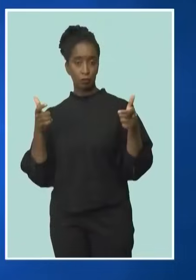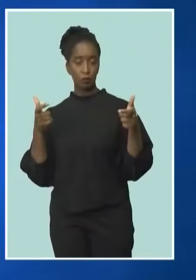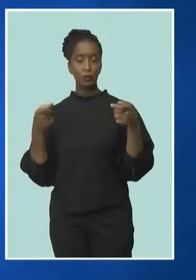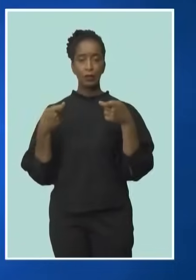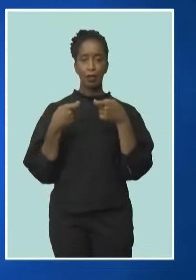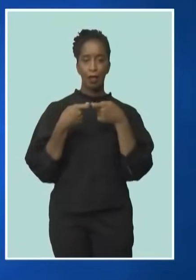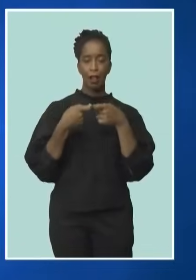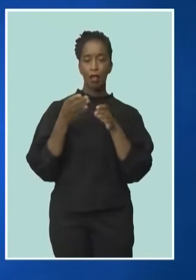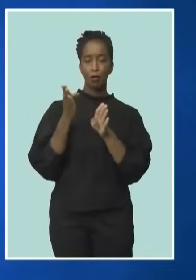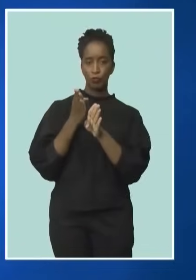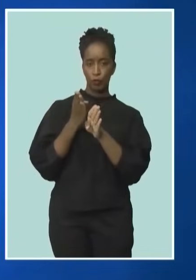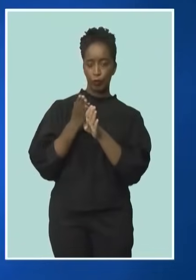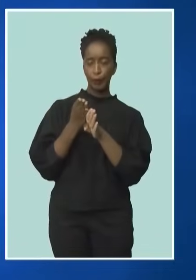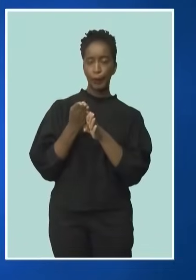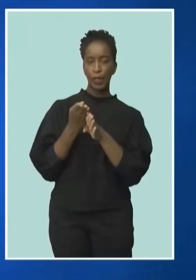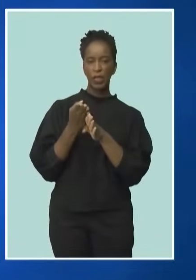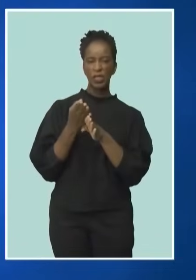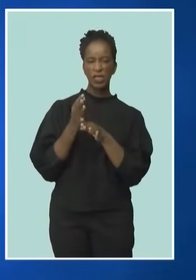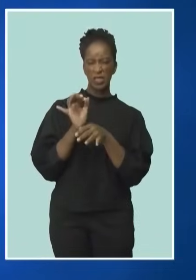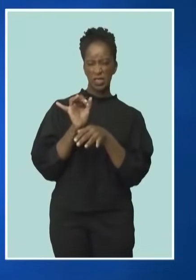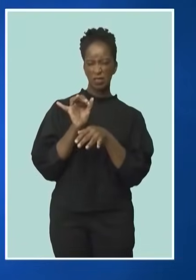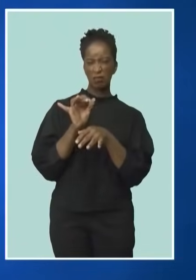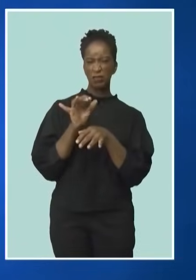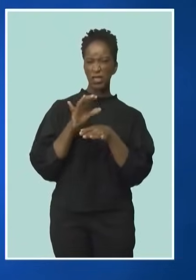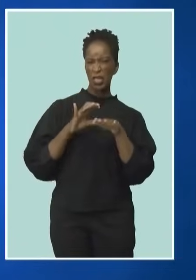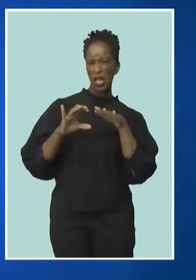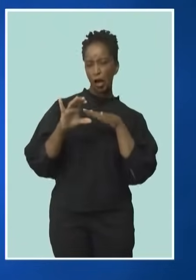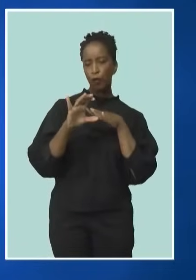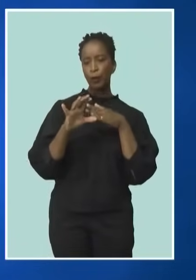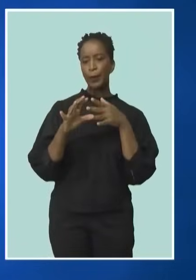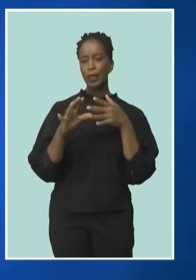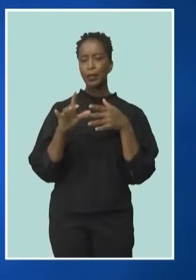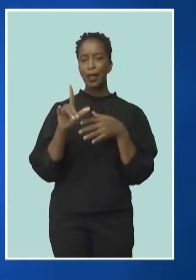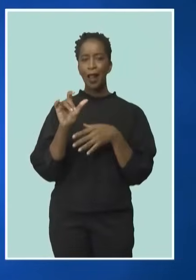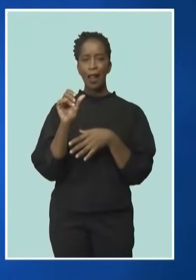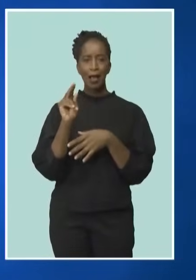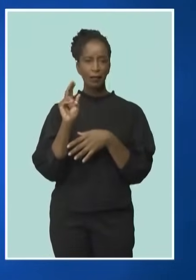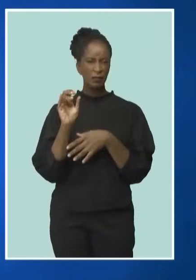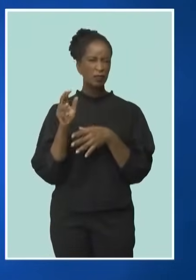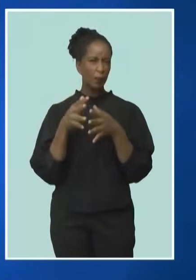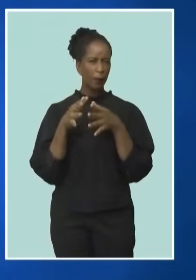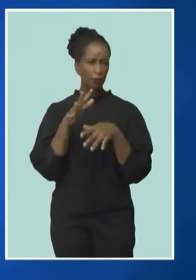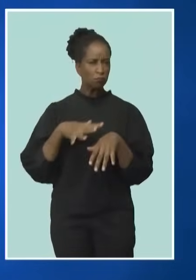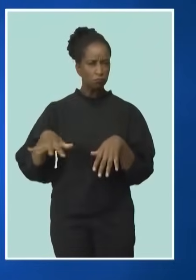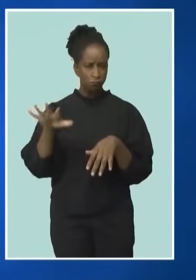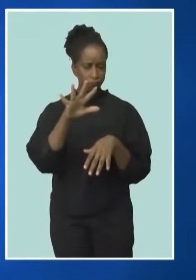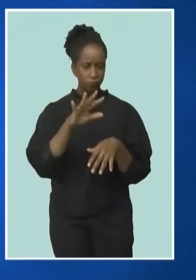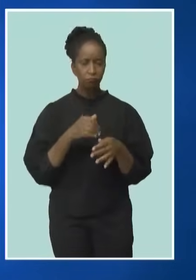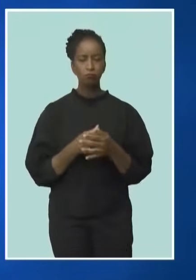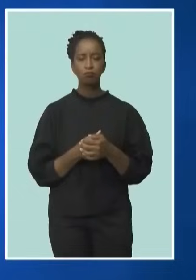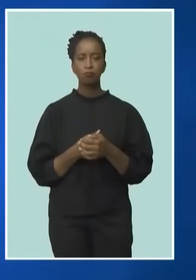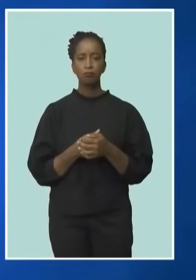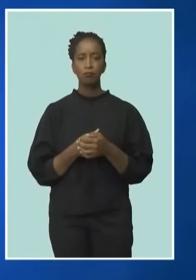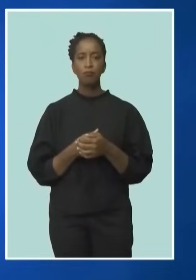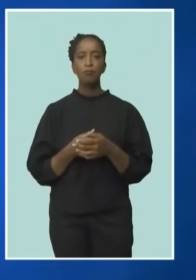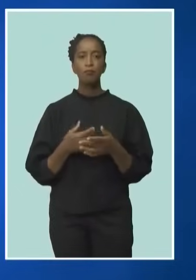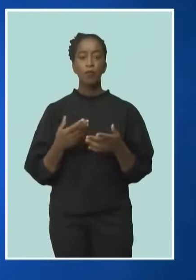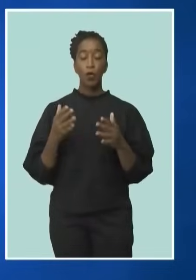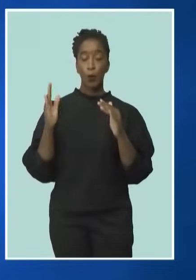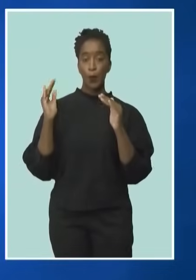this part of the Western Hemisphere. We have about 89 buses presently, and we are hopeful that